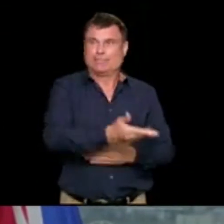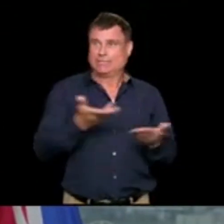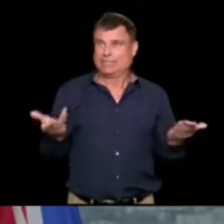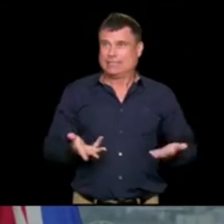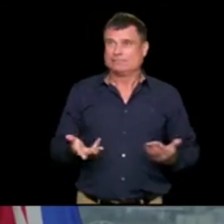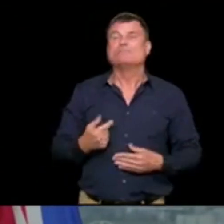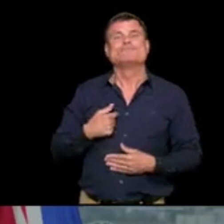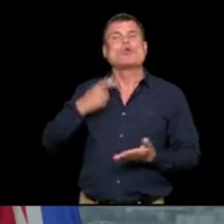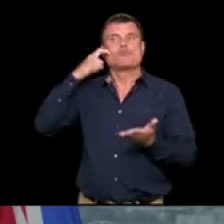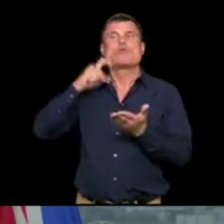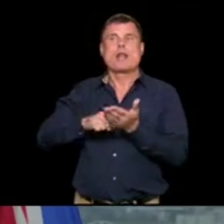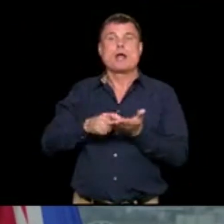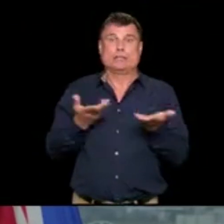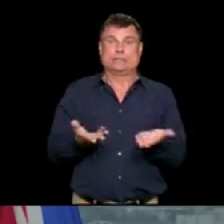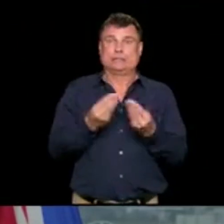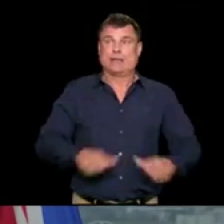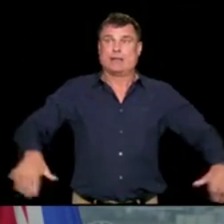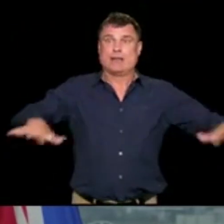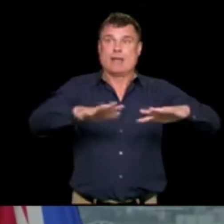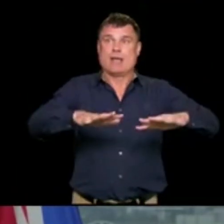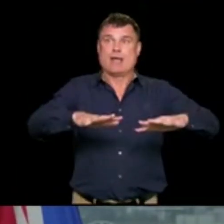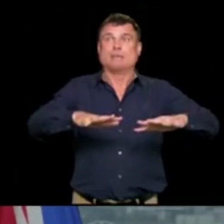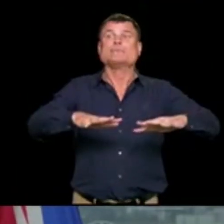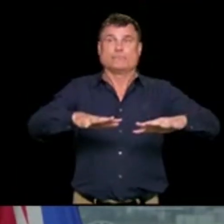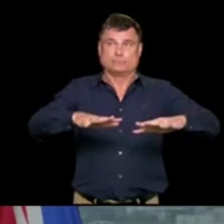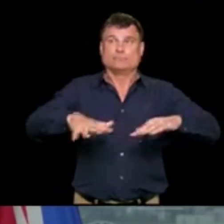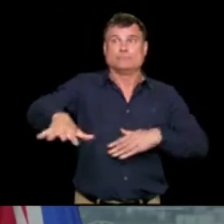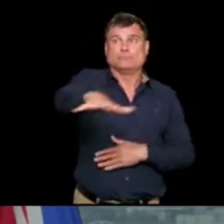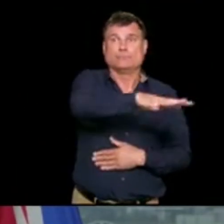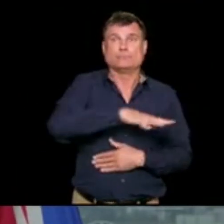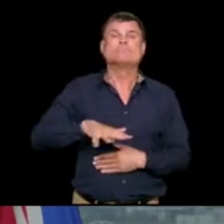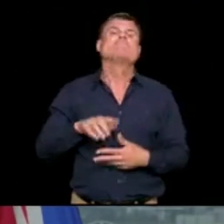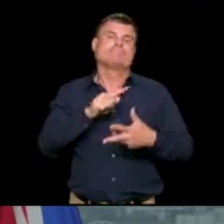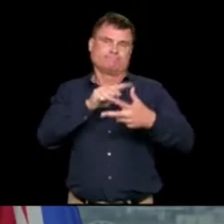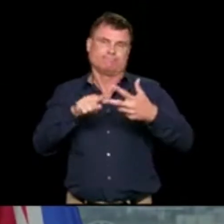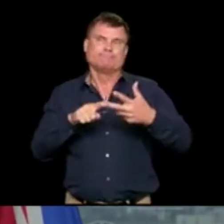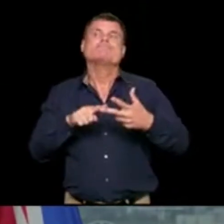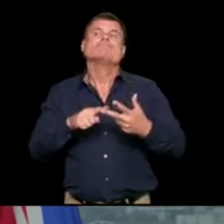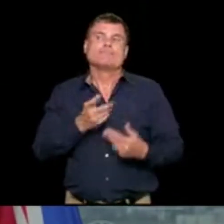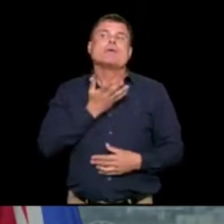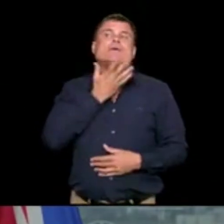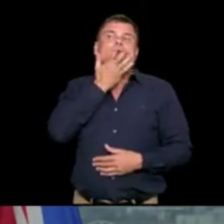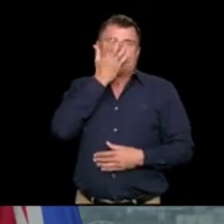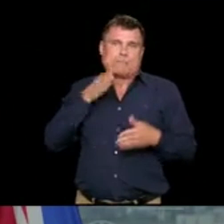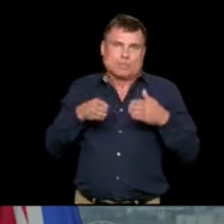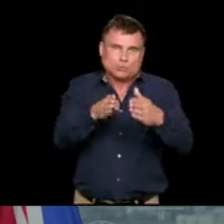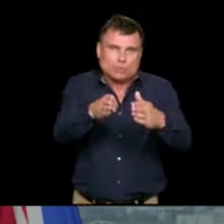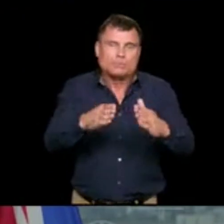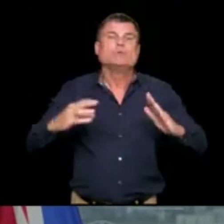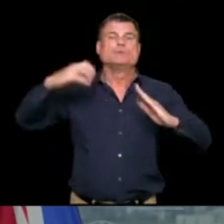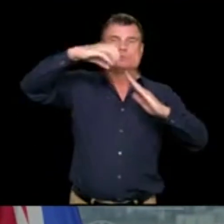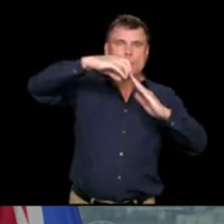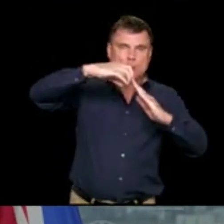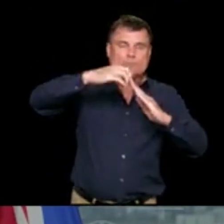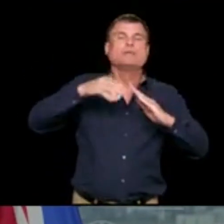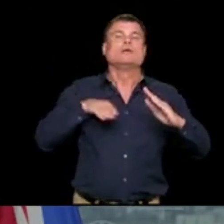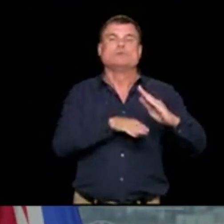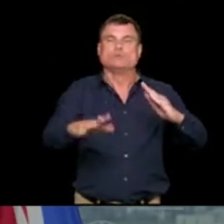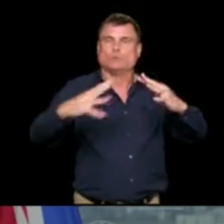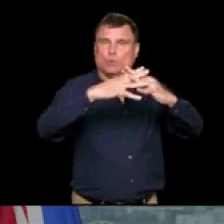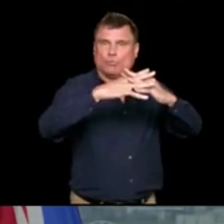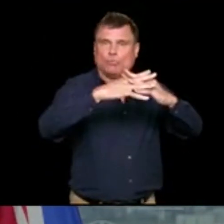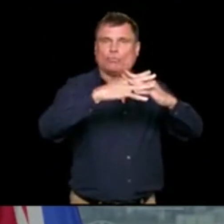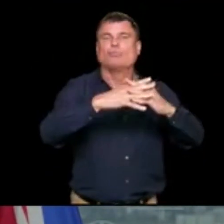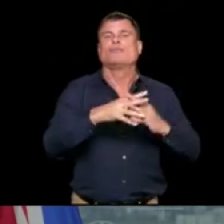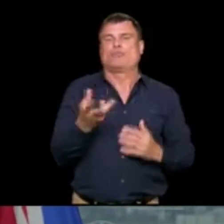that introduction. I would also like to acknowledge that this event is taking place on the traditional and ancestral territories of the Squamish, the Musqueam, and the